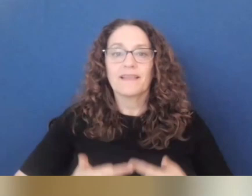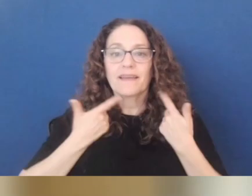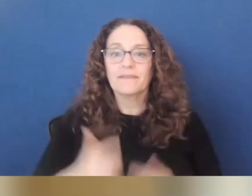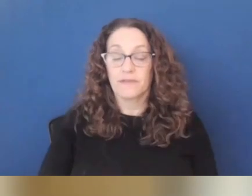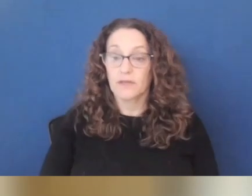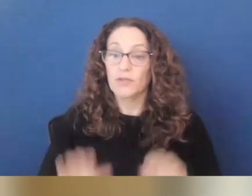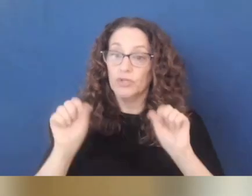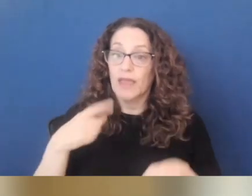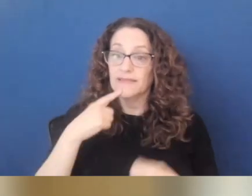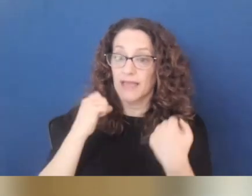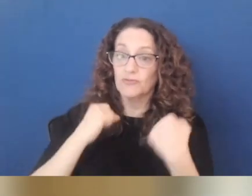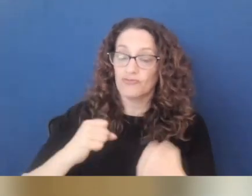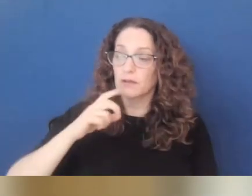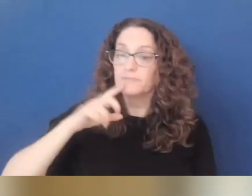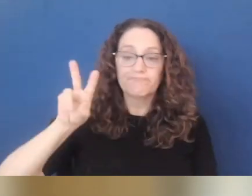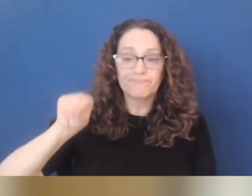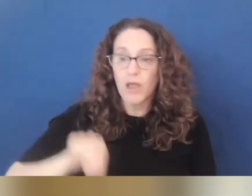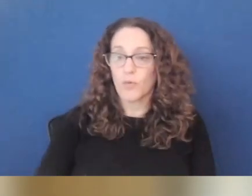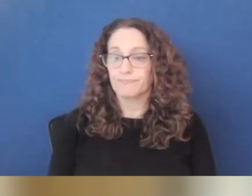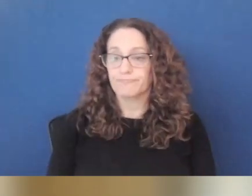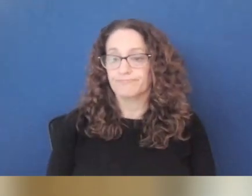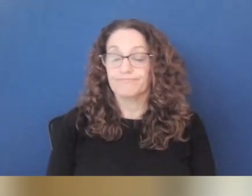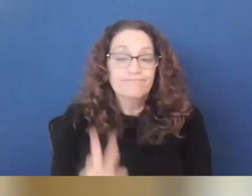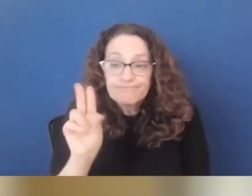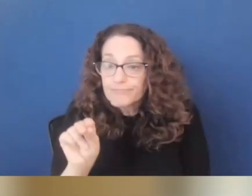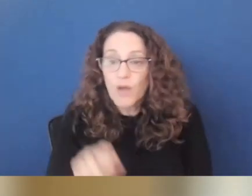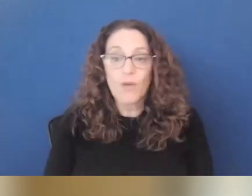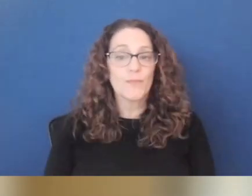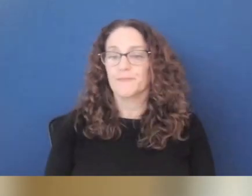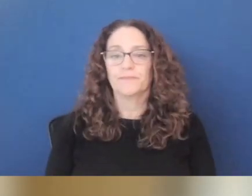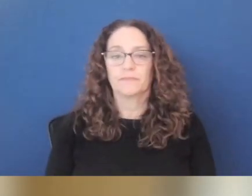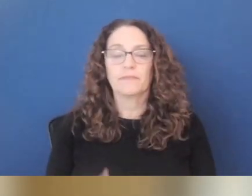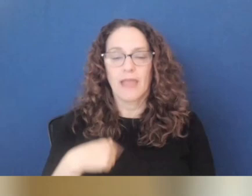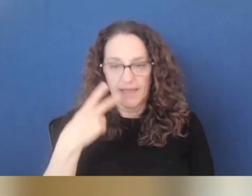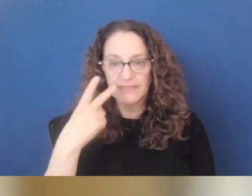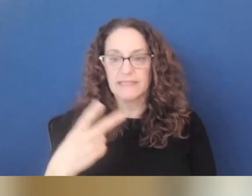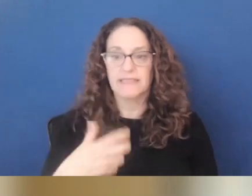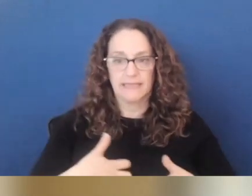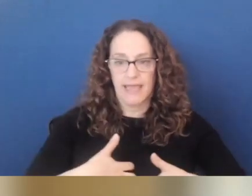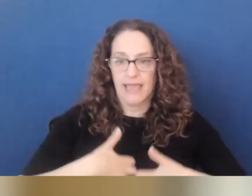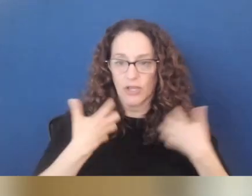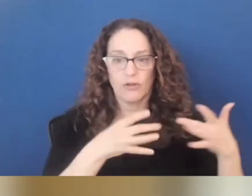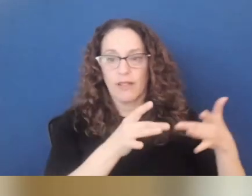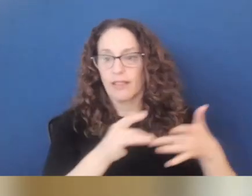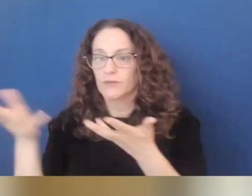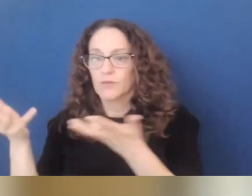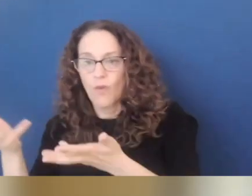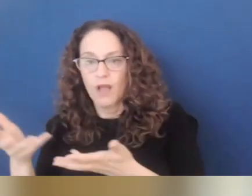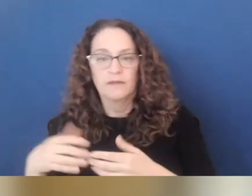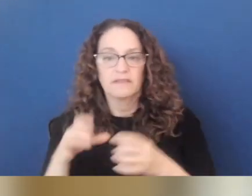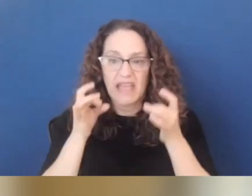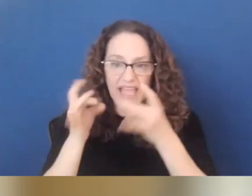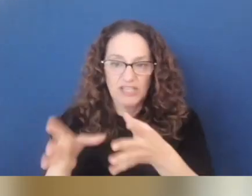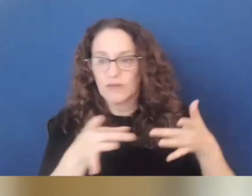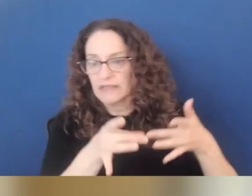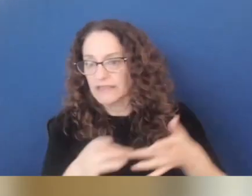say, no, I've seen what anger and hatred lead to, and I will not give one more minute of my life